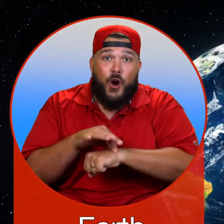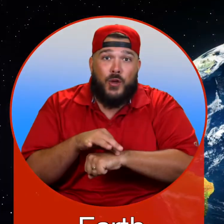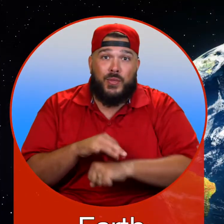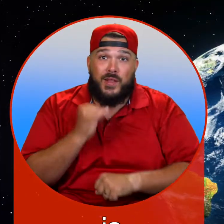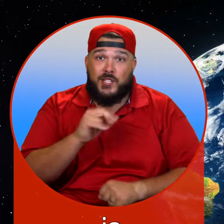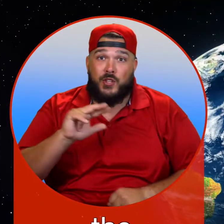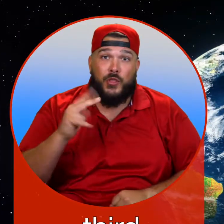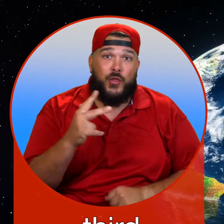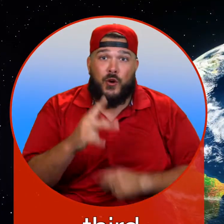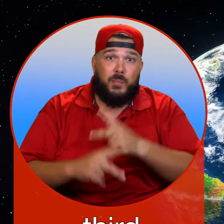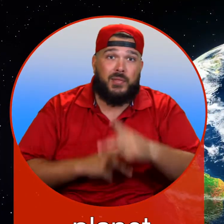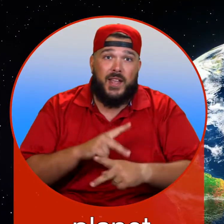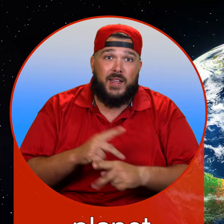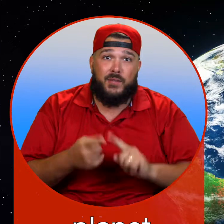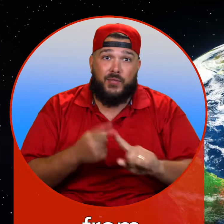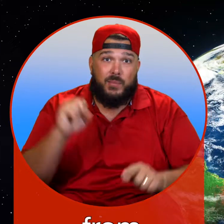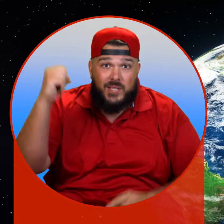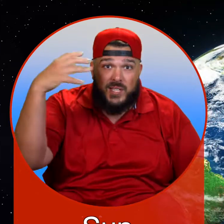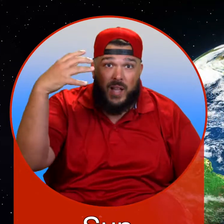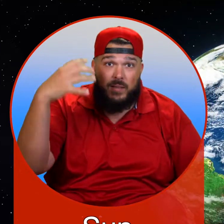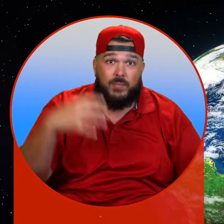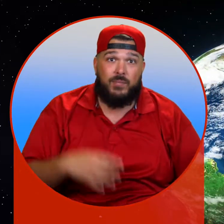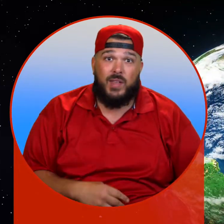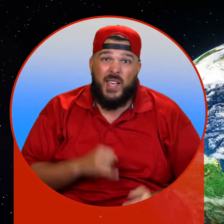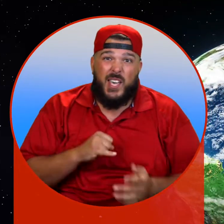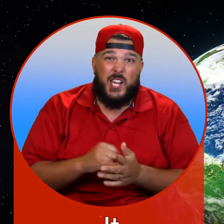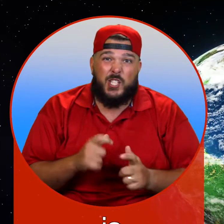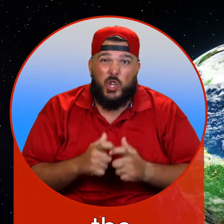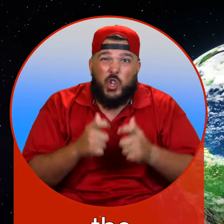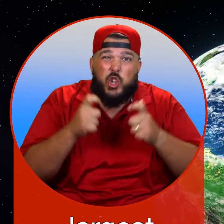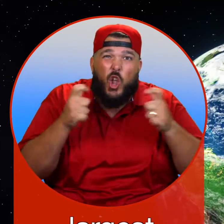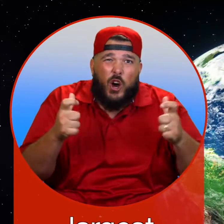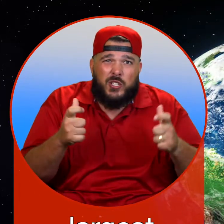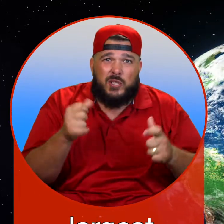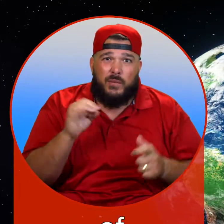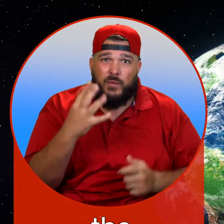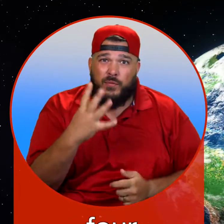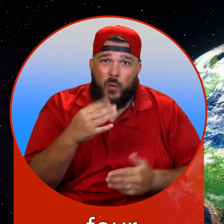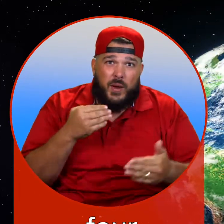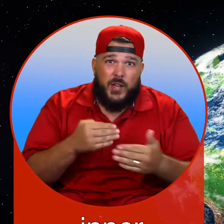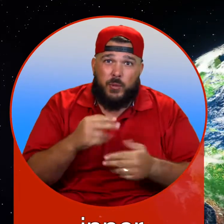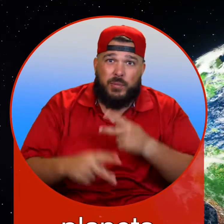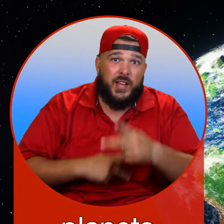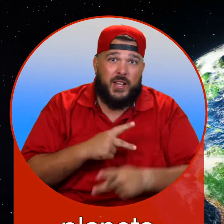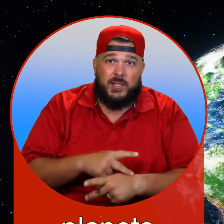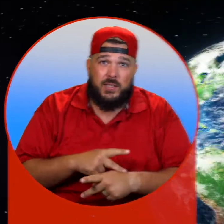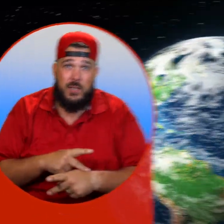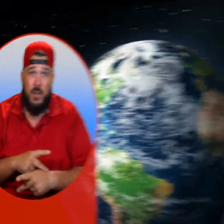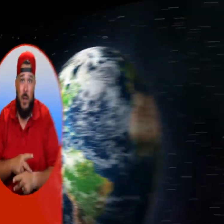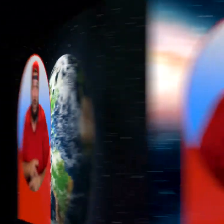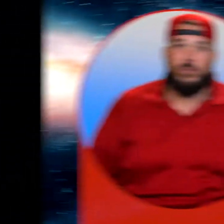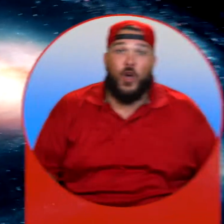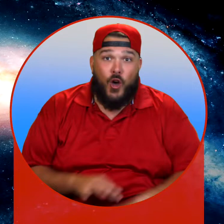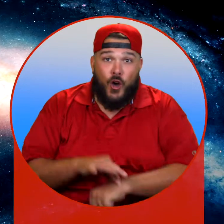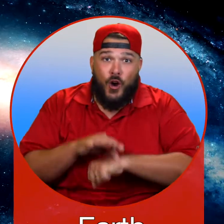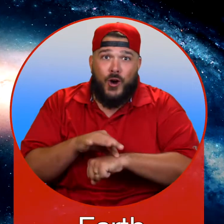Earth Earth Earth is the third planet from the Sun it is the largest of the four inner planets